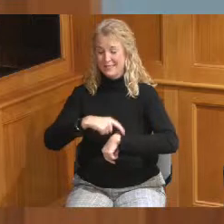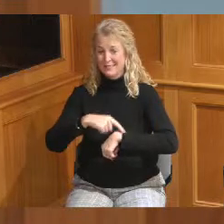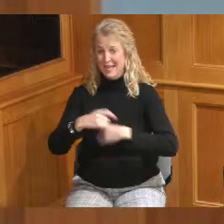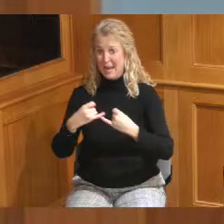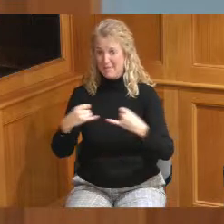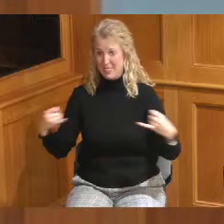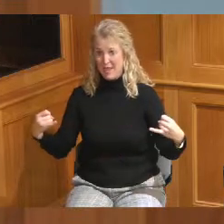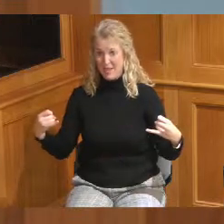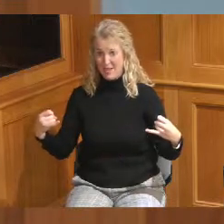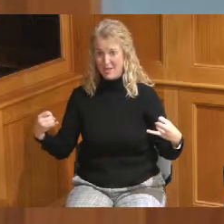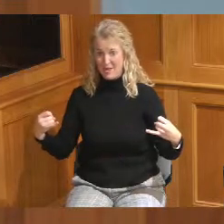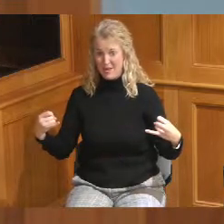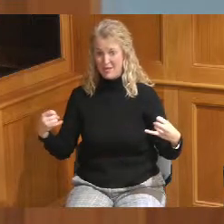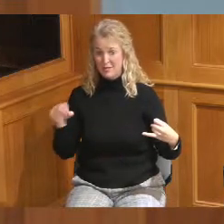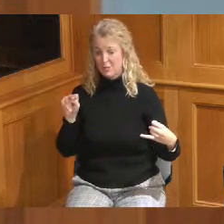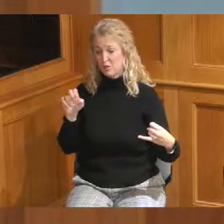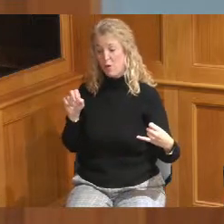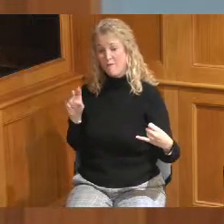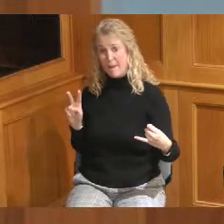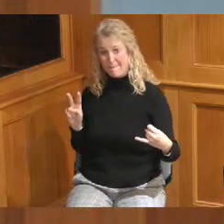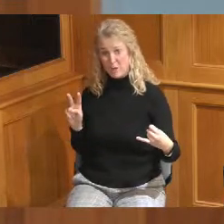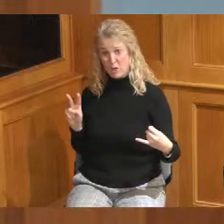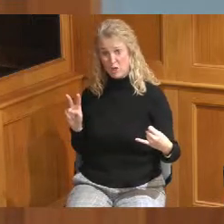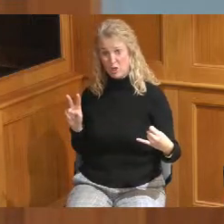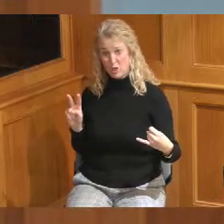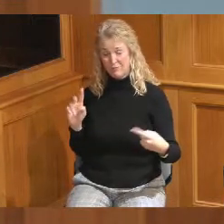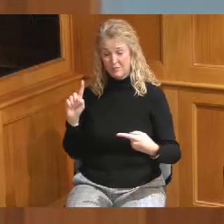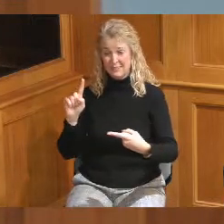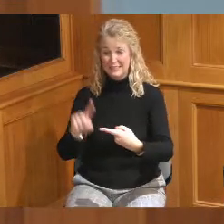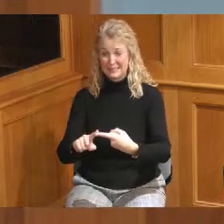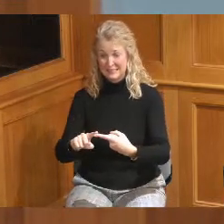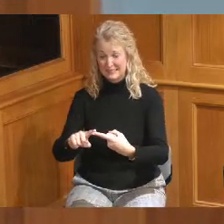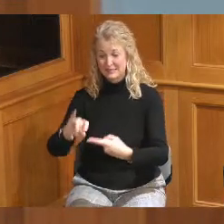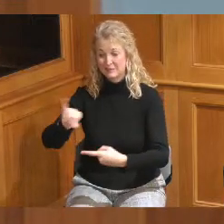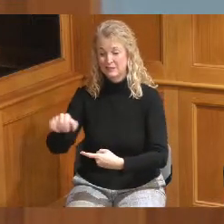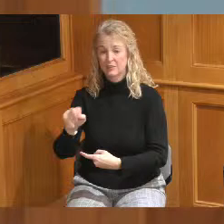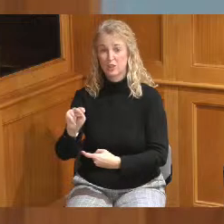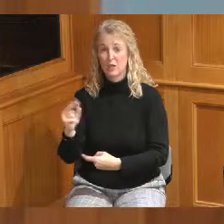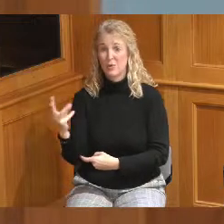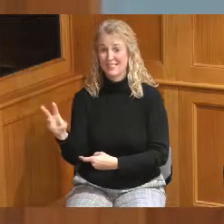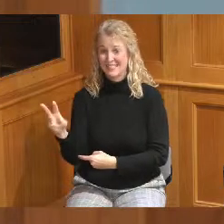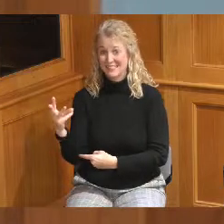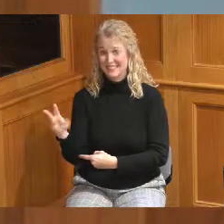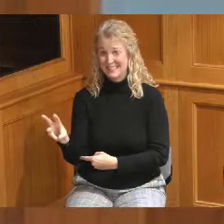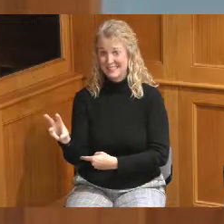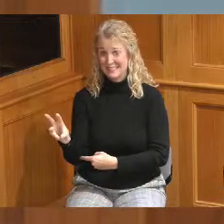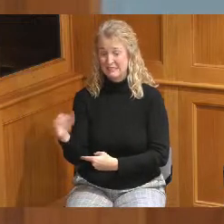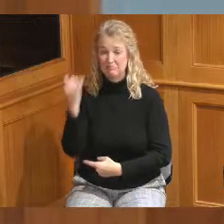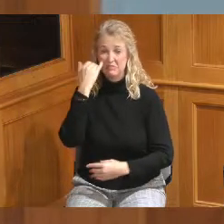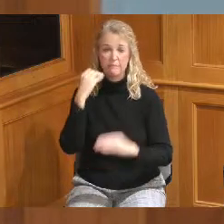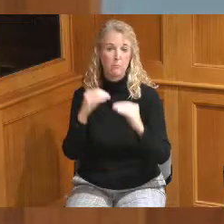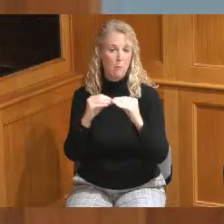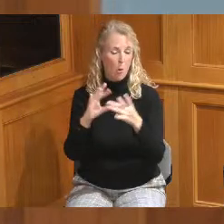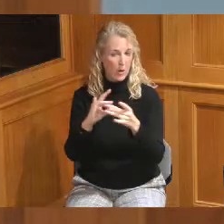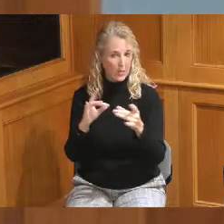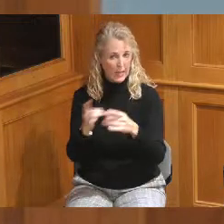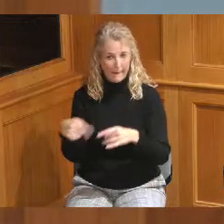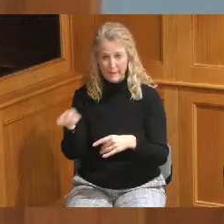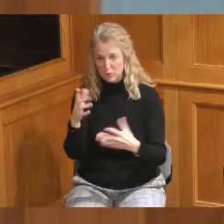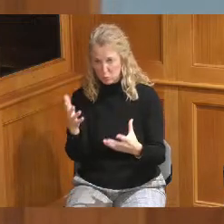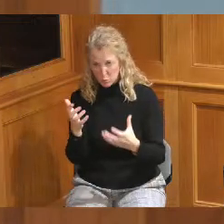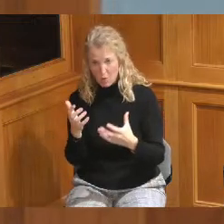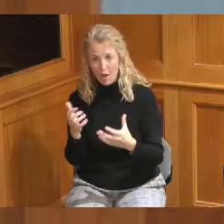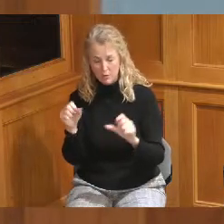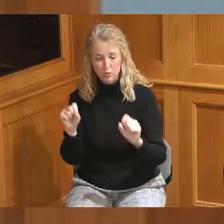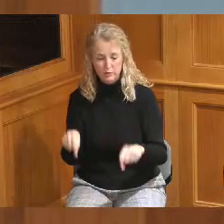consolidated plan in November, and that will run until January the 16th for anyone that wishes to comment on